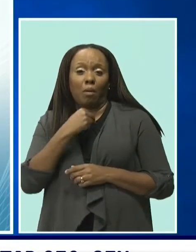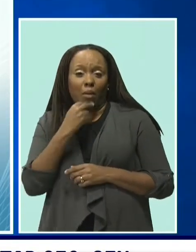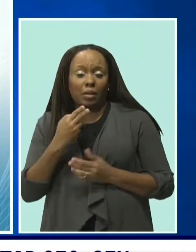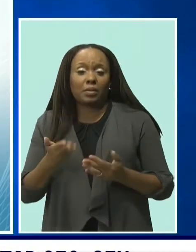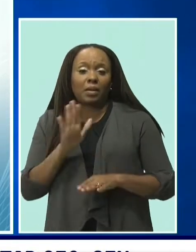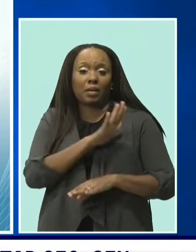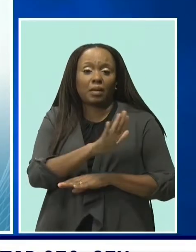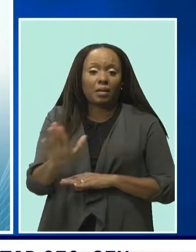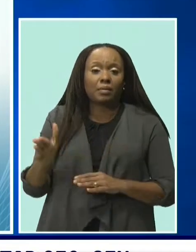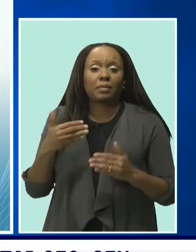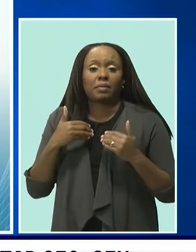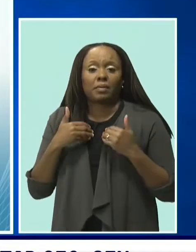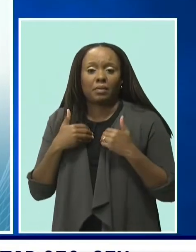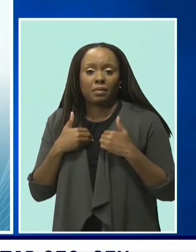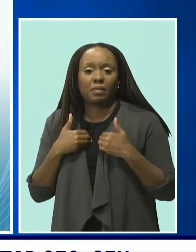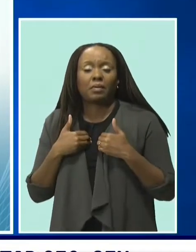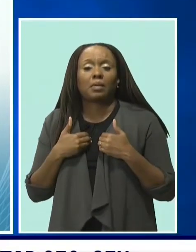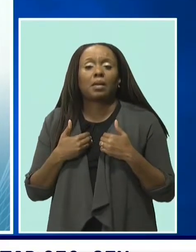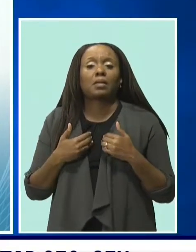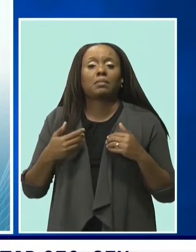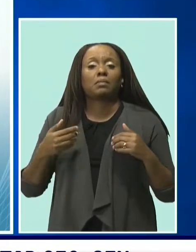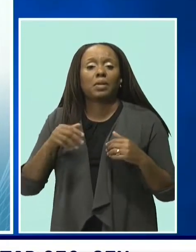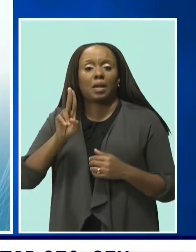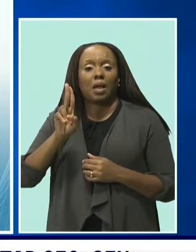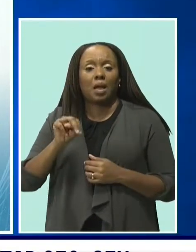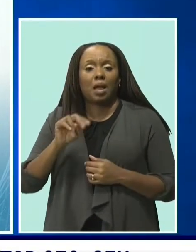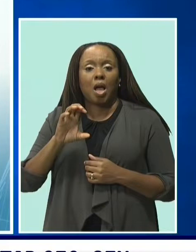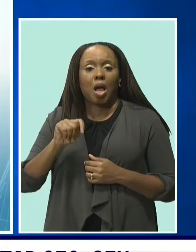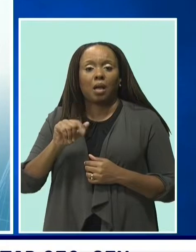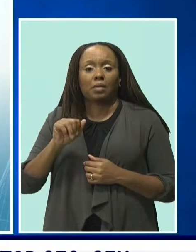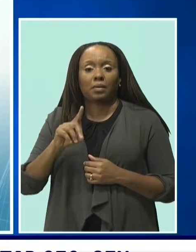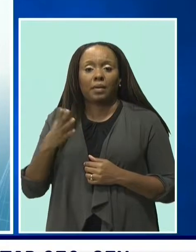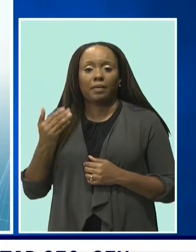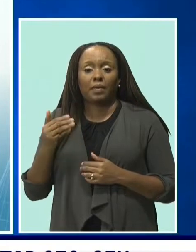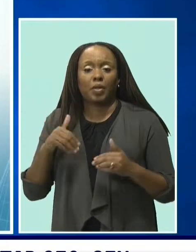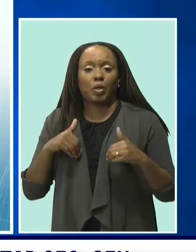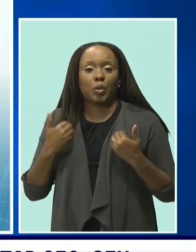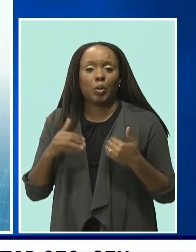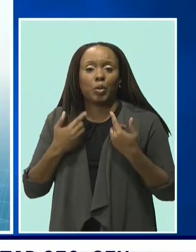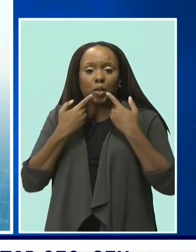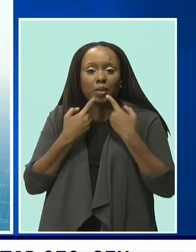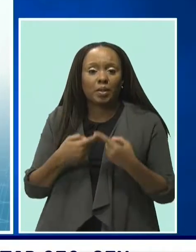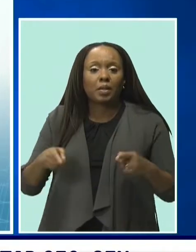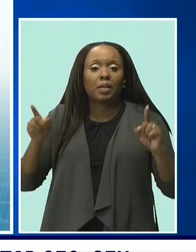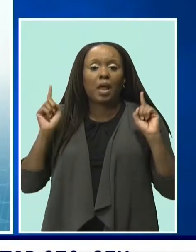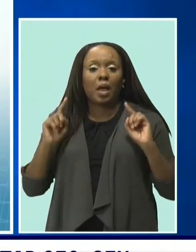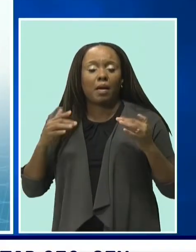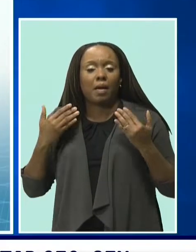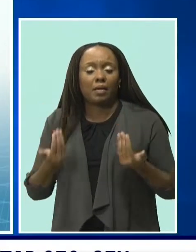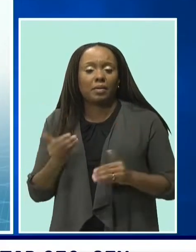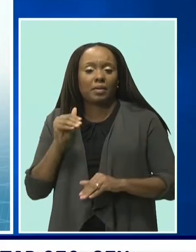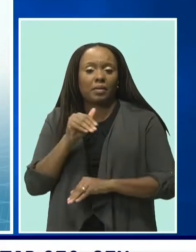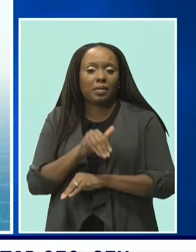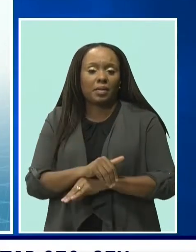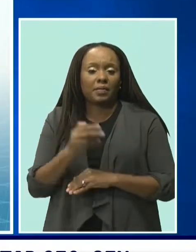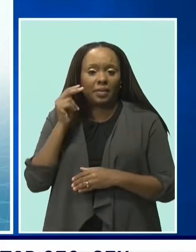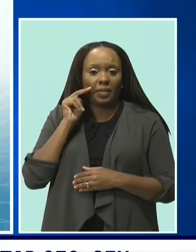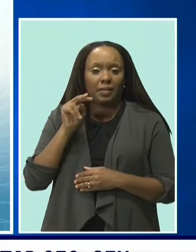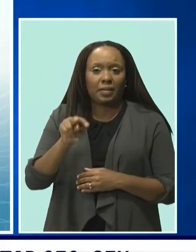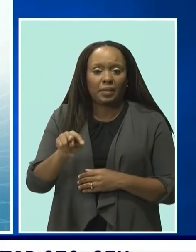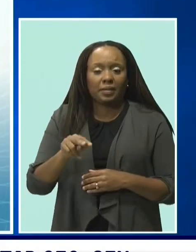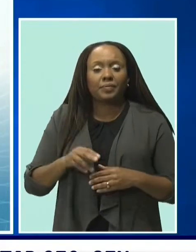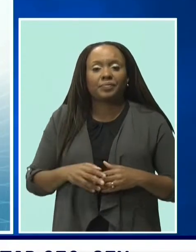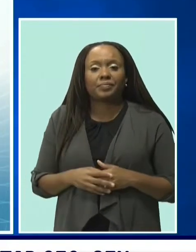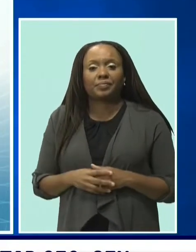they handed the UNCTAD 15 Youth Declaration to UNCTAD Secretary General Rebecca Greenspan at the Lloyd Erskine Sandyford Center.